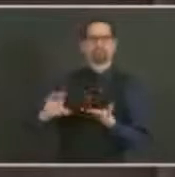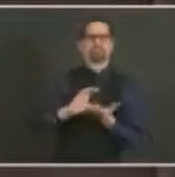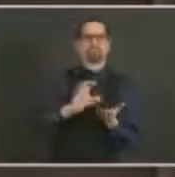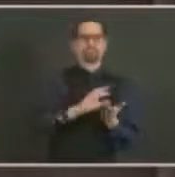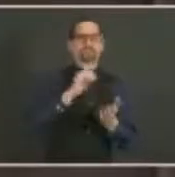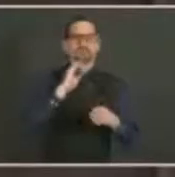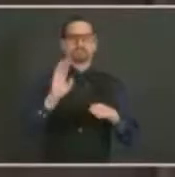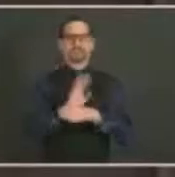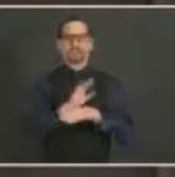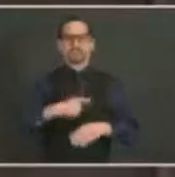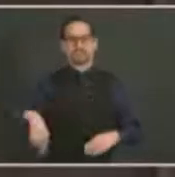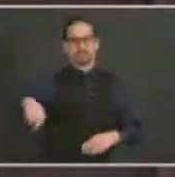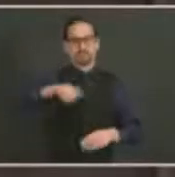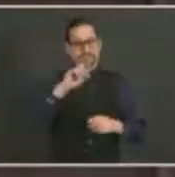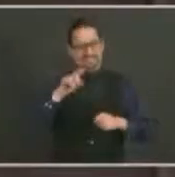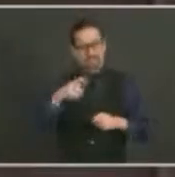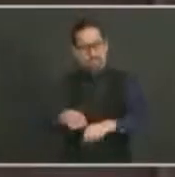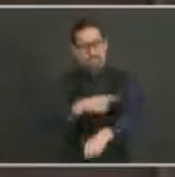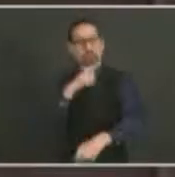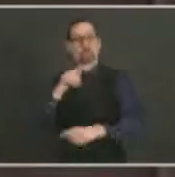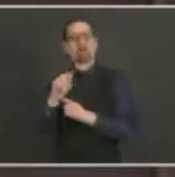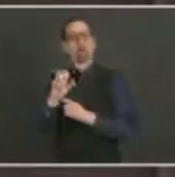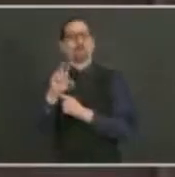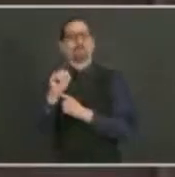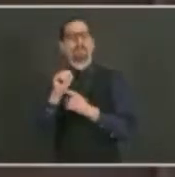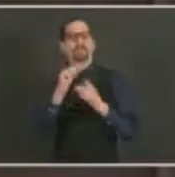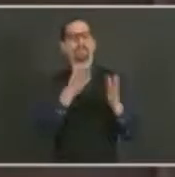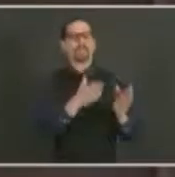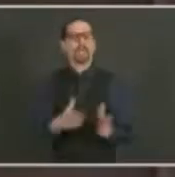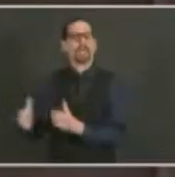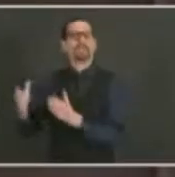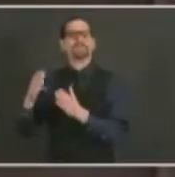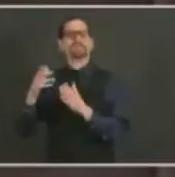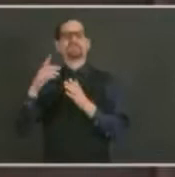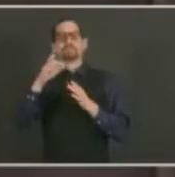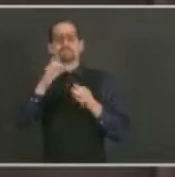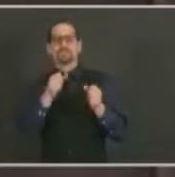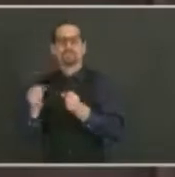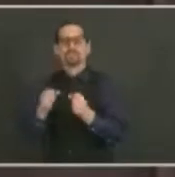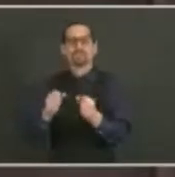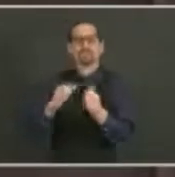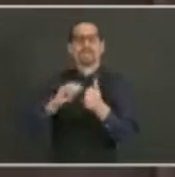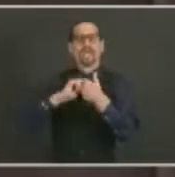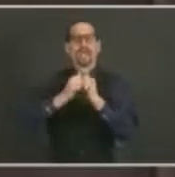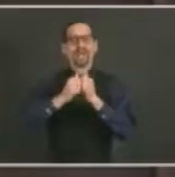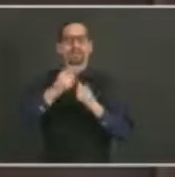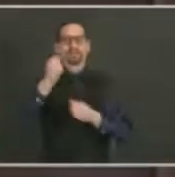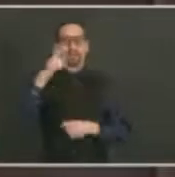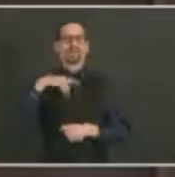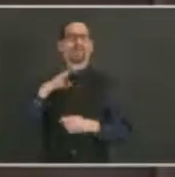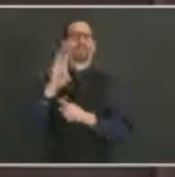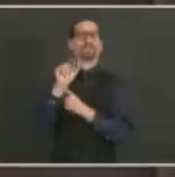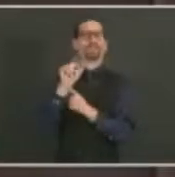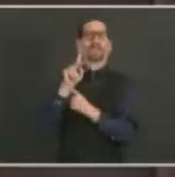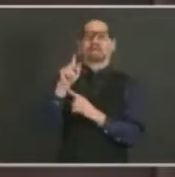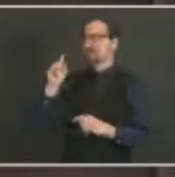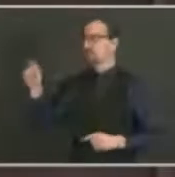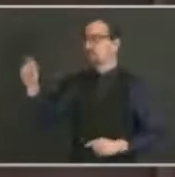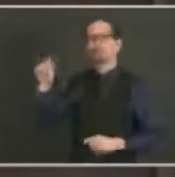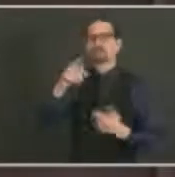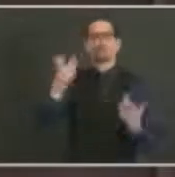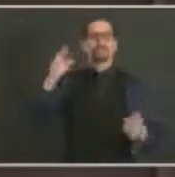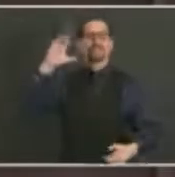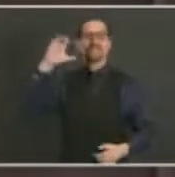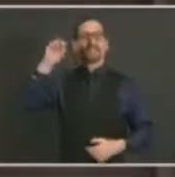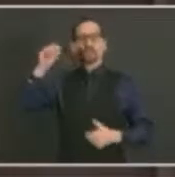loan program. So we intend to bring all the CEOs of banks together along with the SBA to talk about a